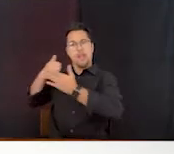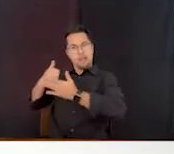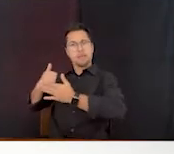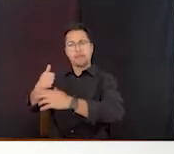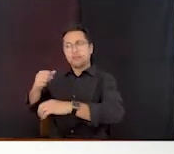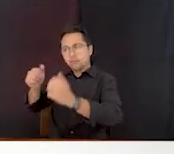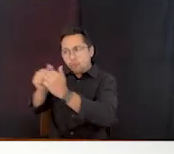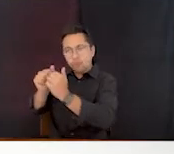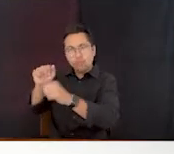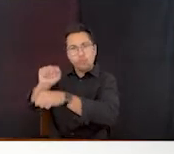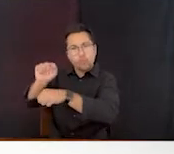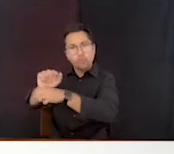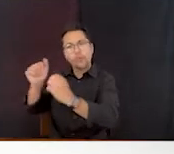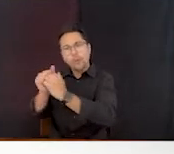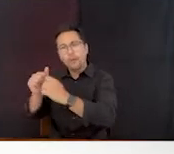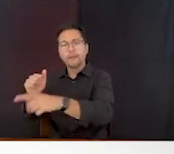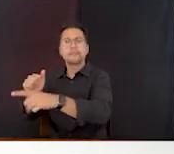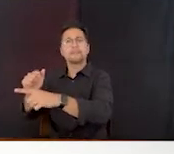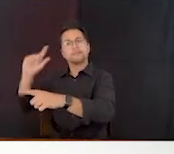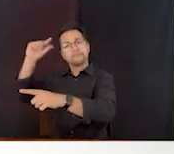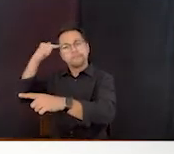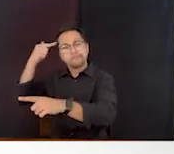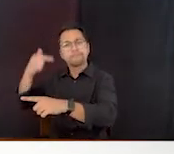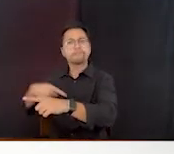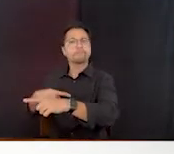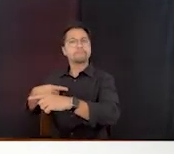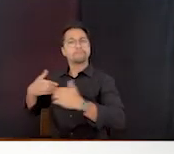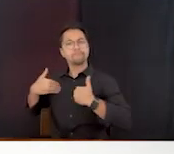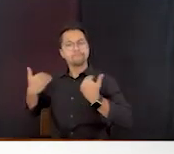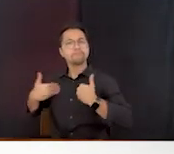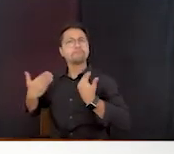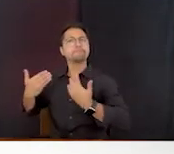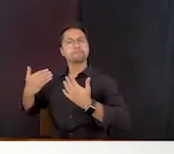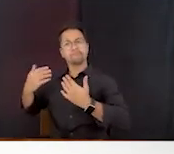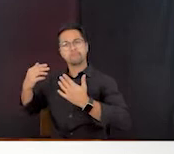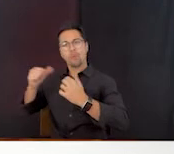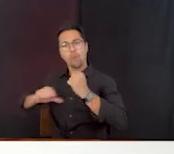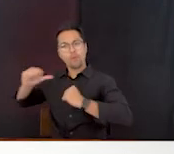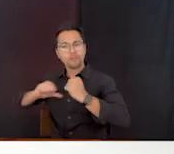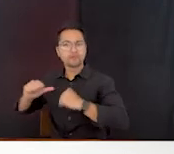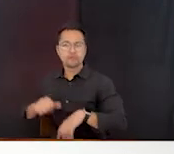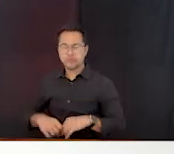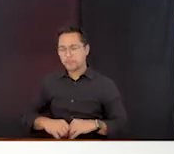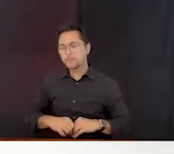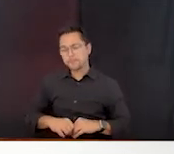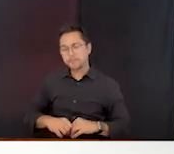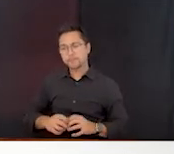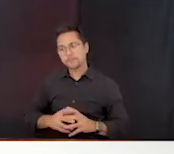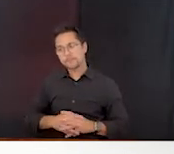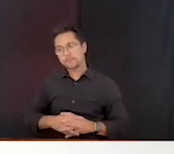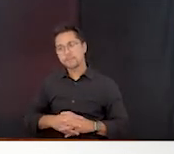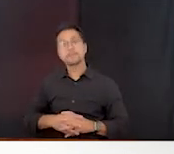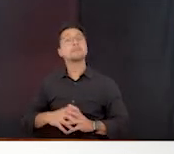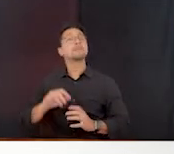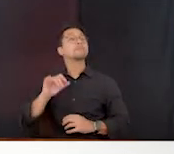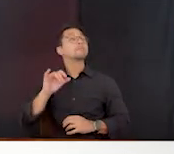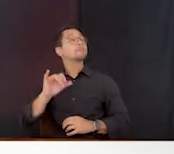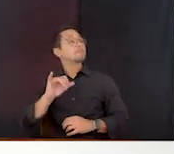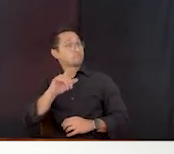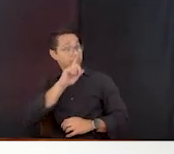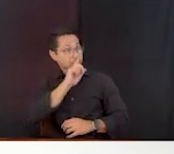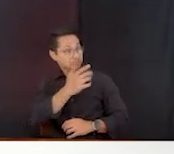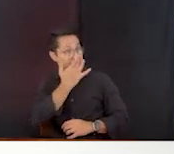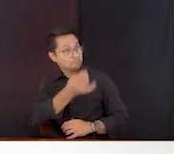Youth Orchestra through volunteering service with the Service Scholar program at Florida State University. So that's really